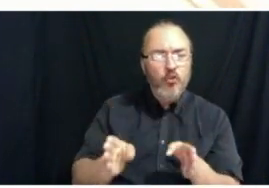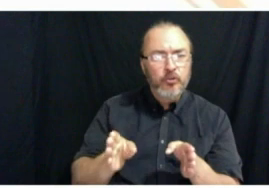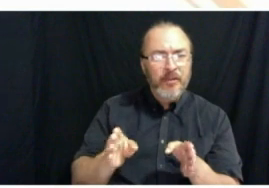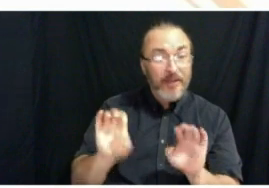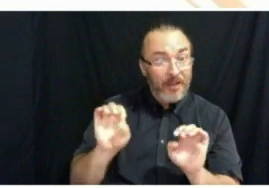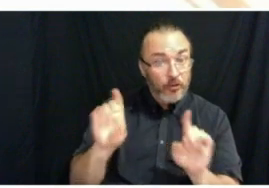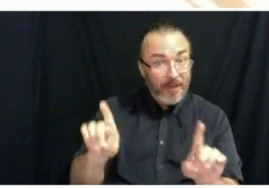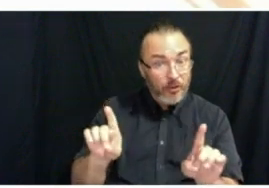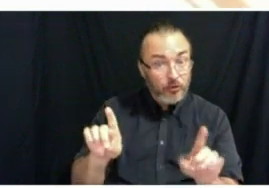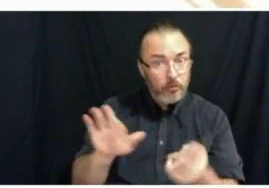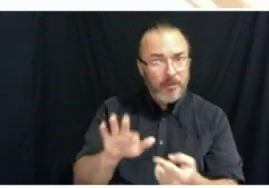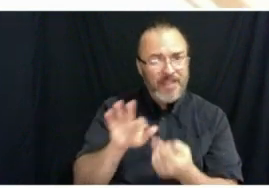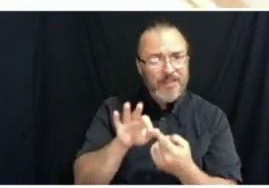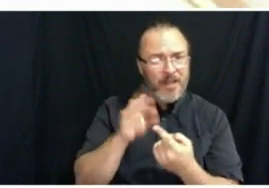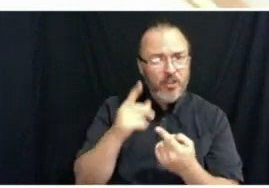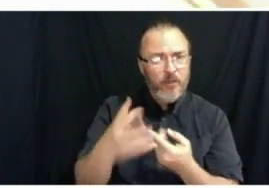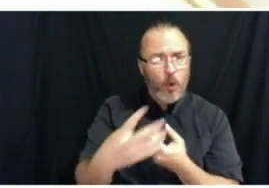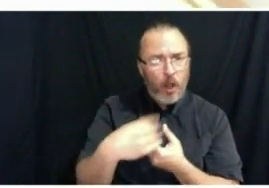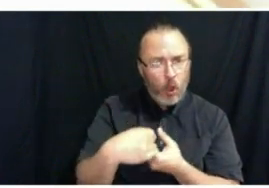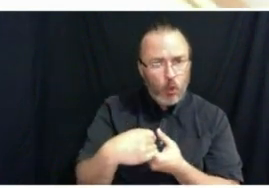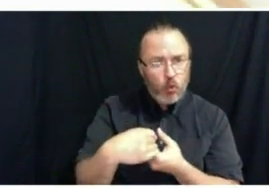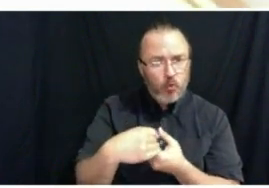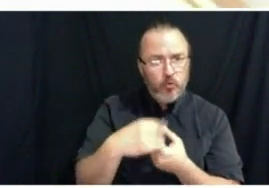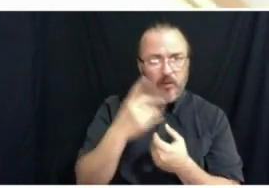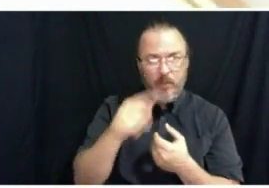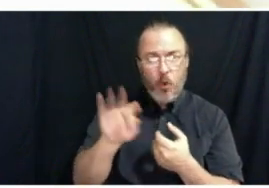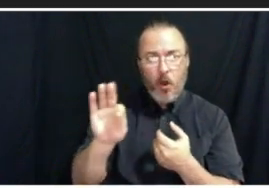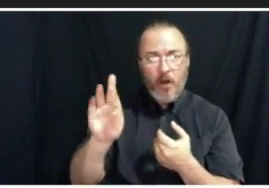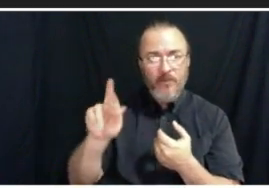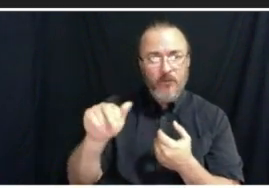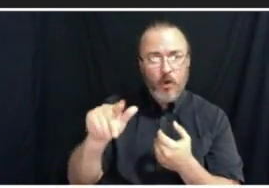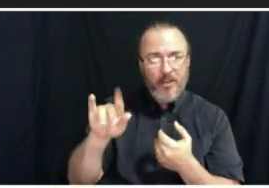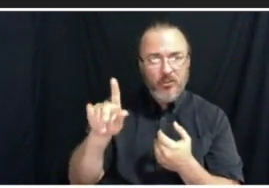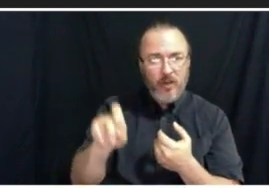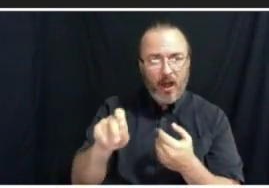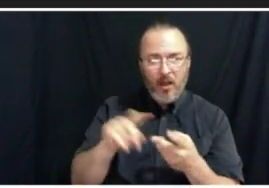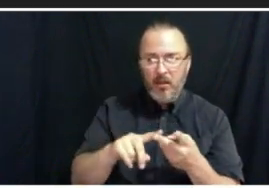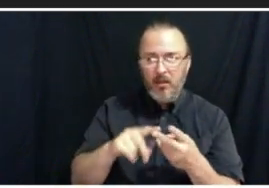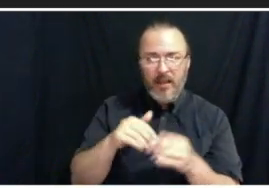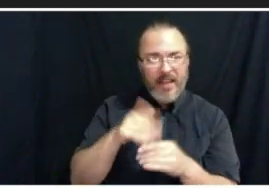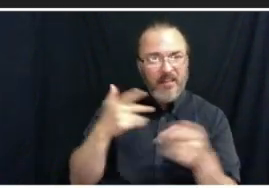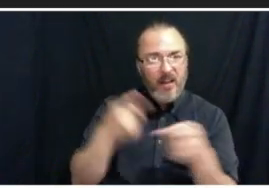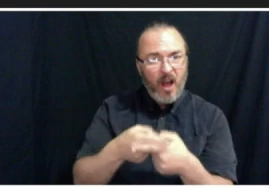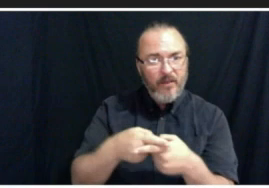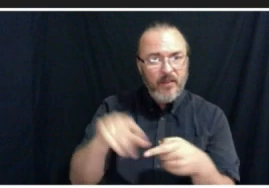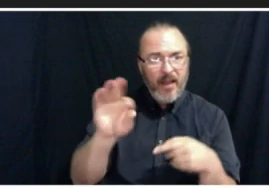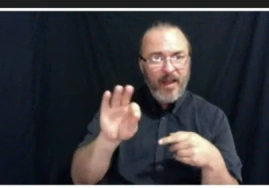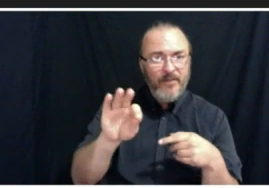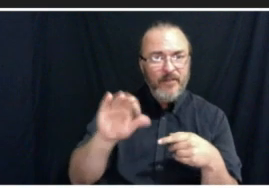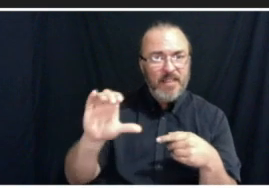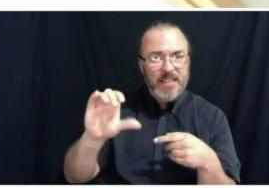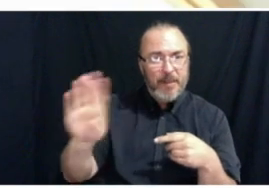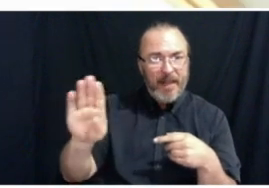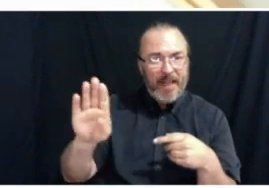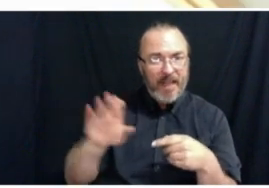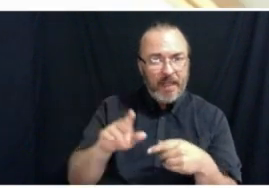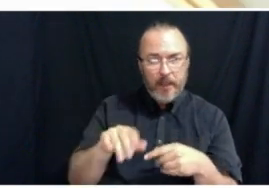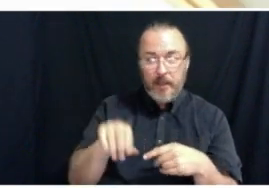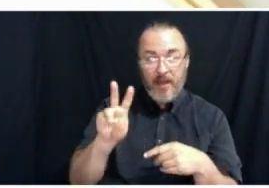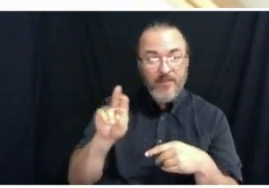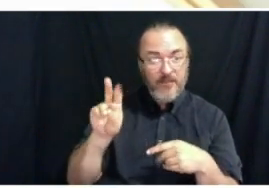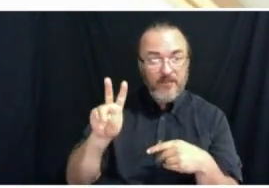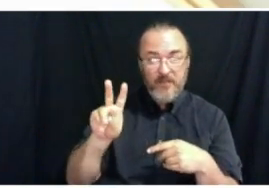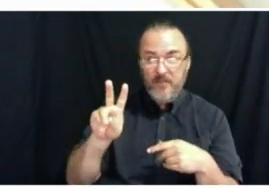for inclusion in fragile and conflict, FCV, violent settings or